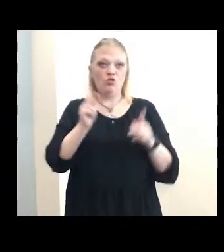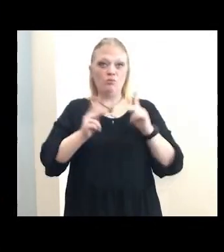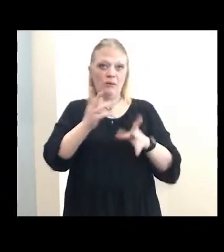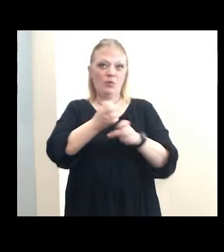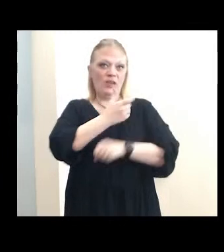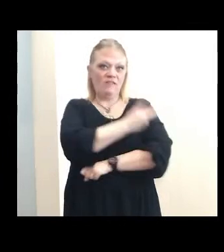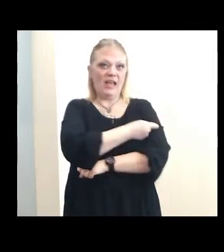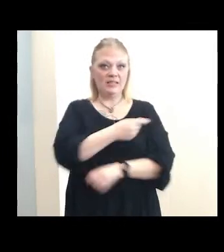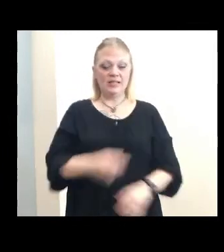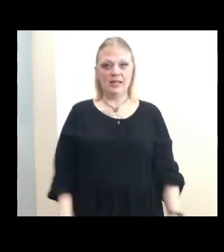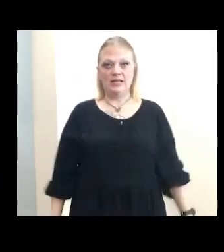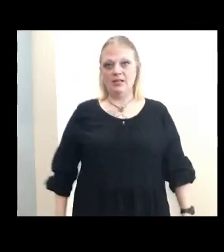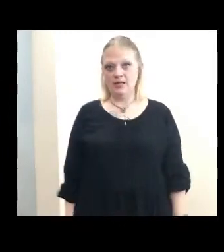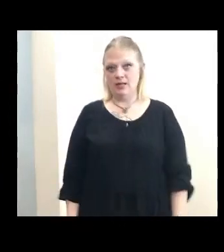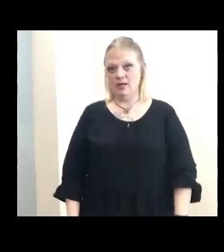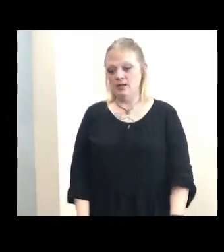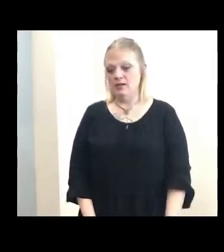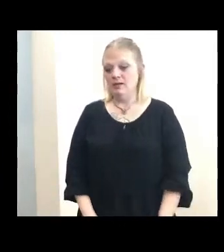vaccinated.